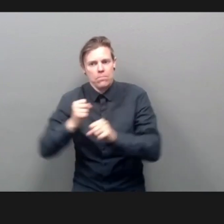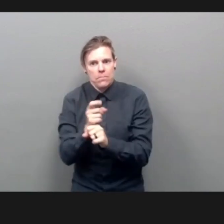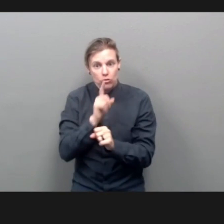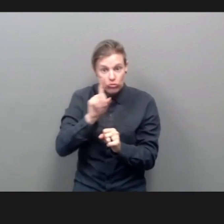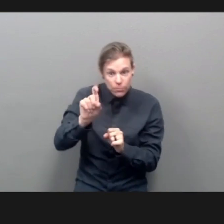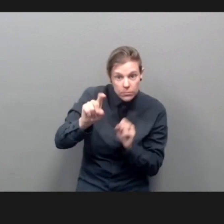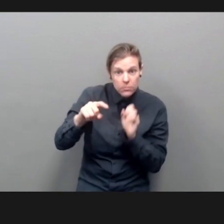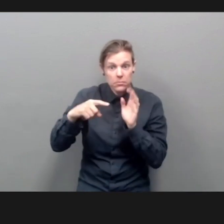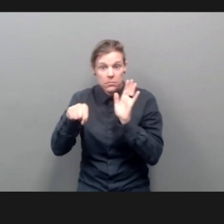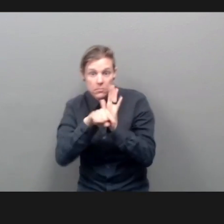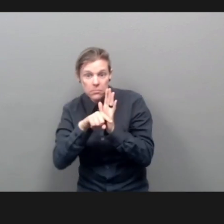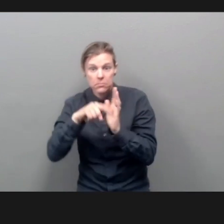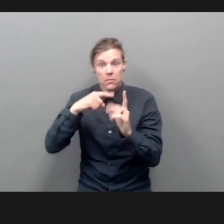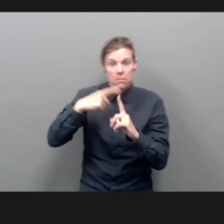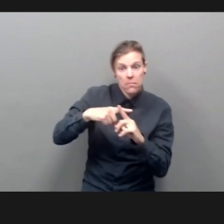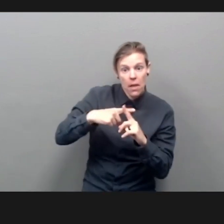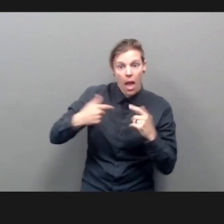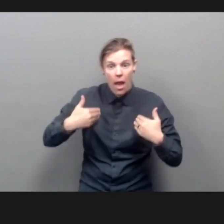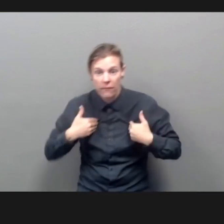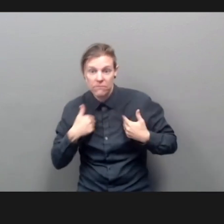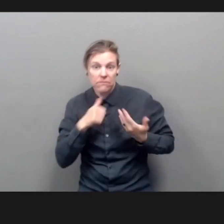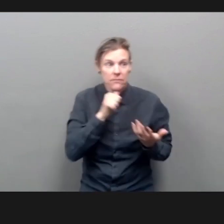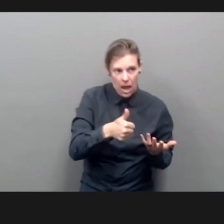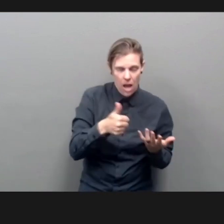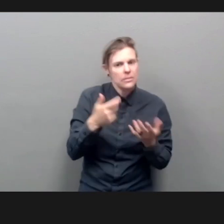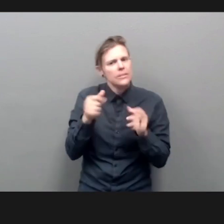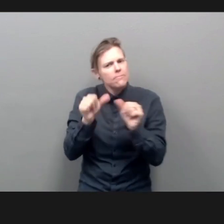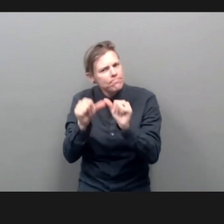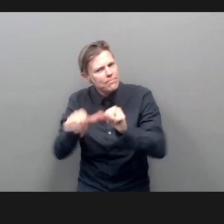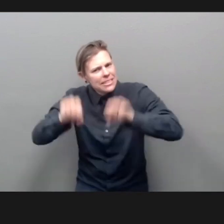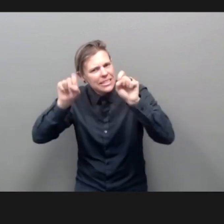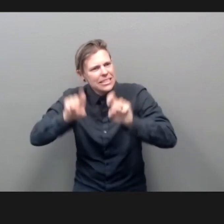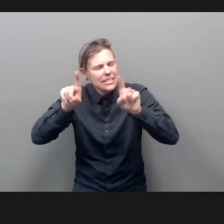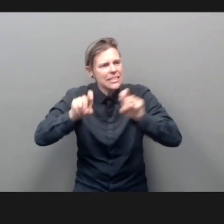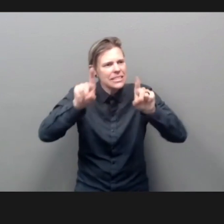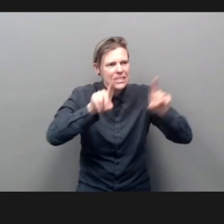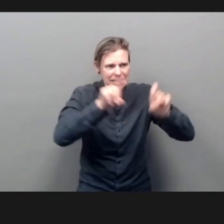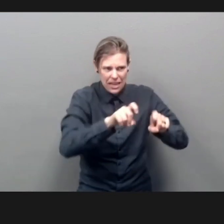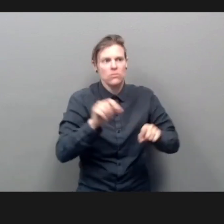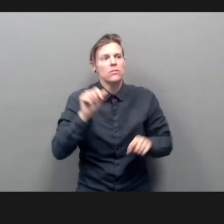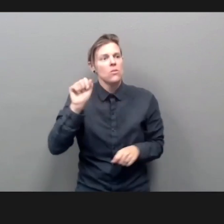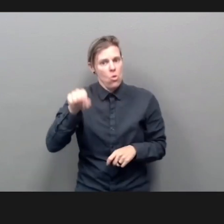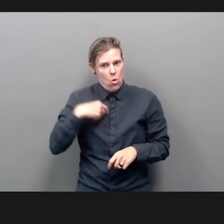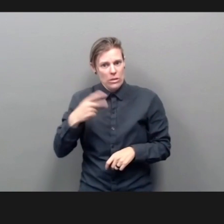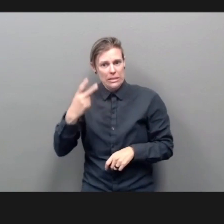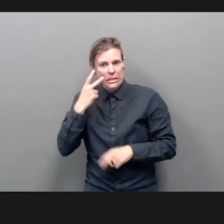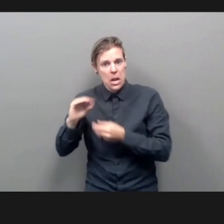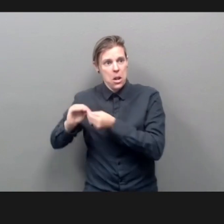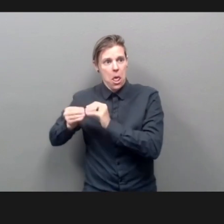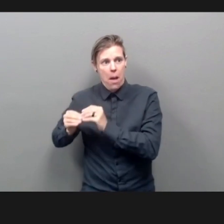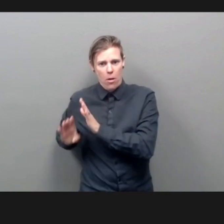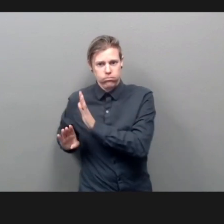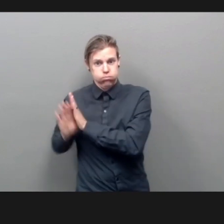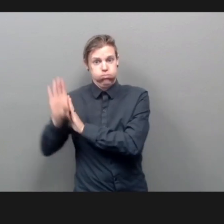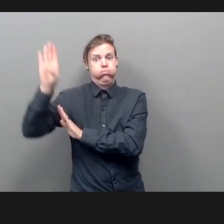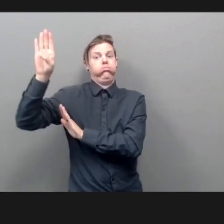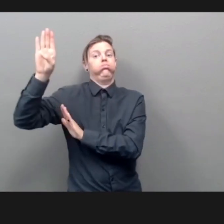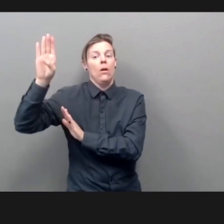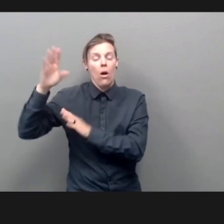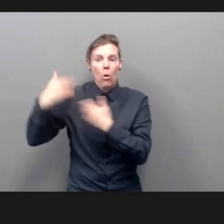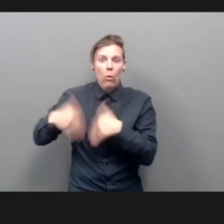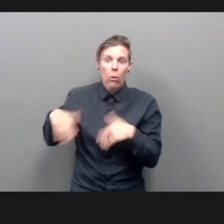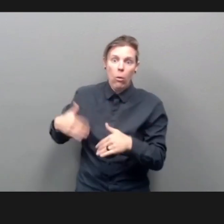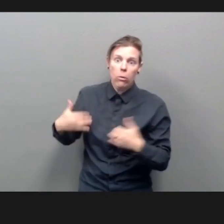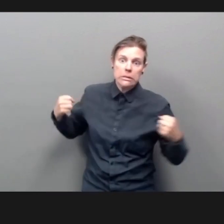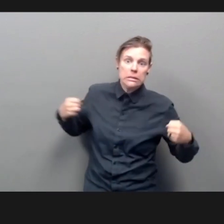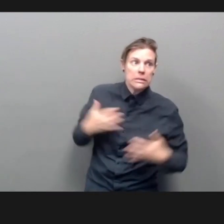these cases be so high. It's not good news. But we also test. And a lot of states have really waned in their